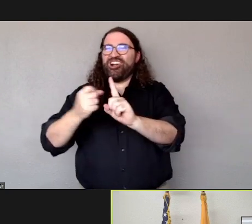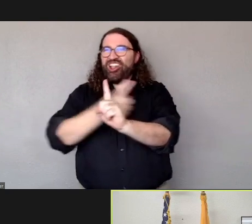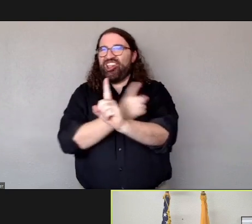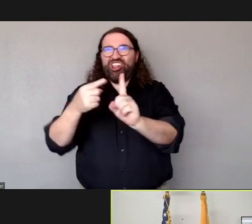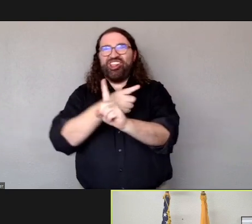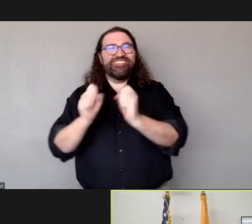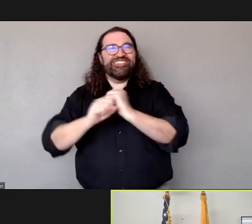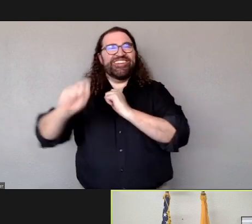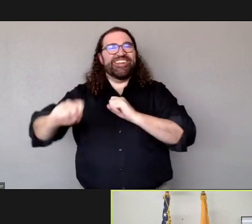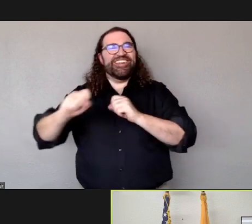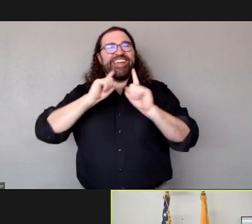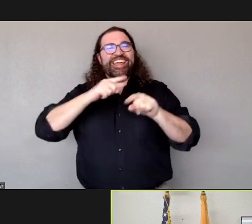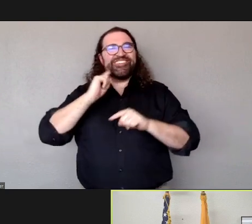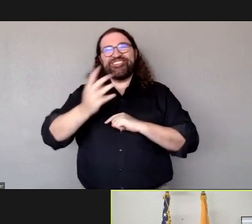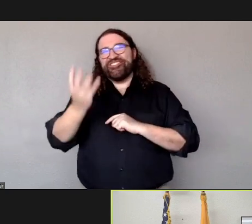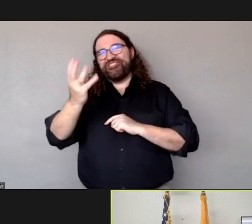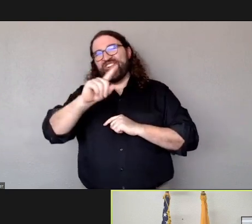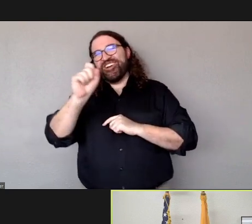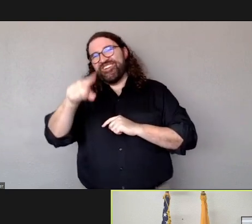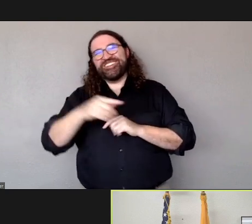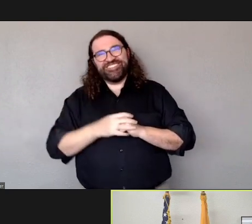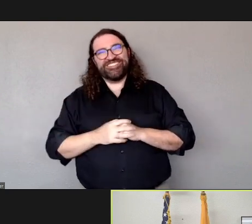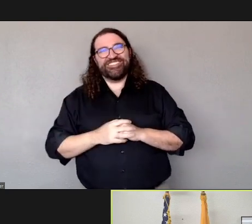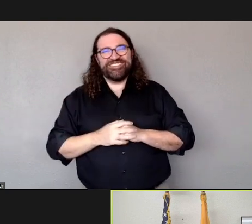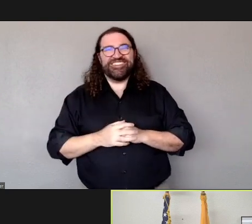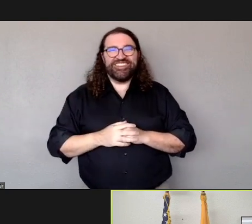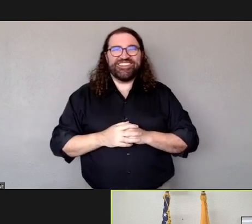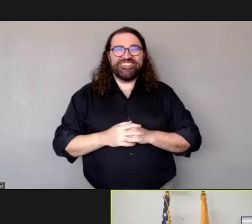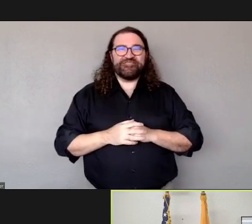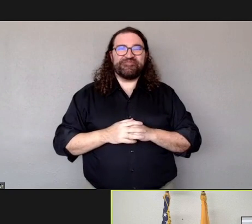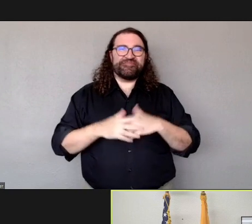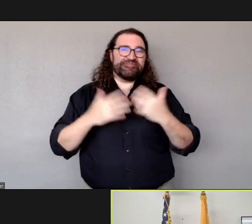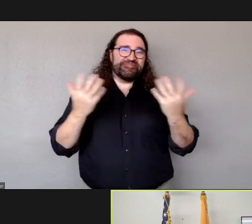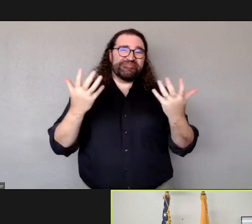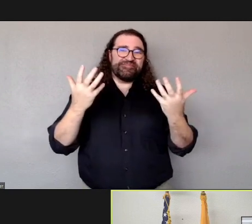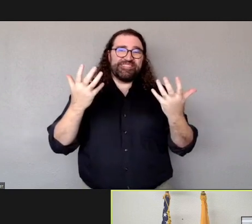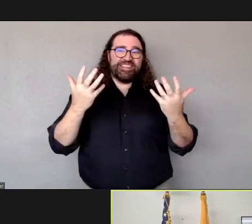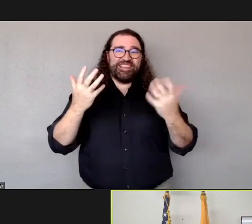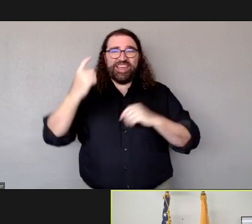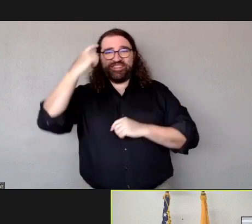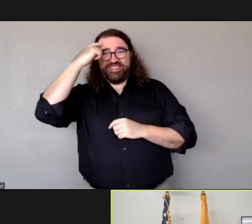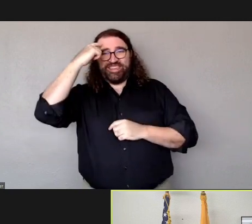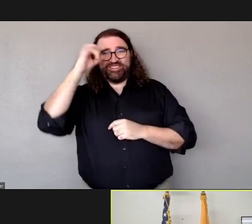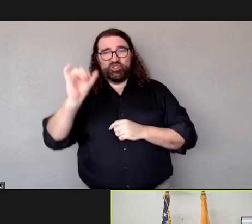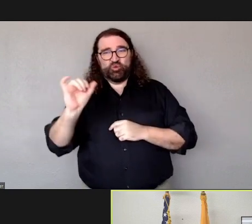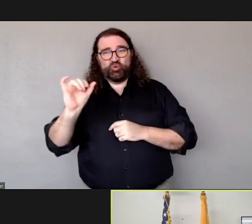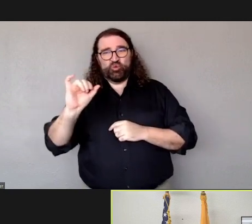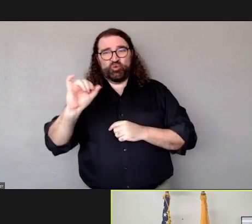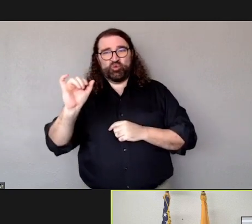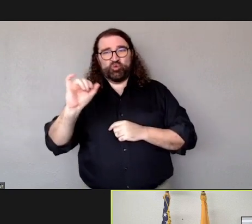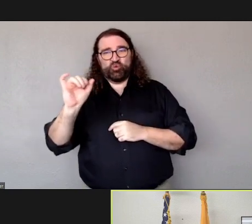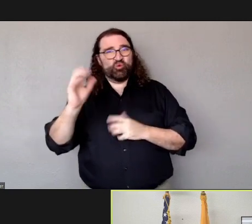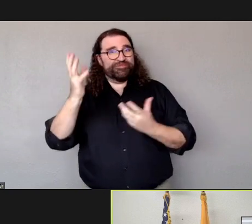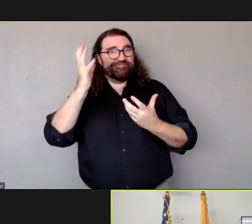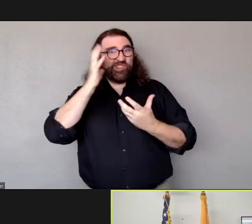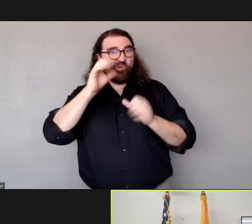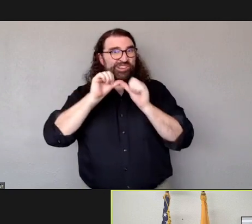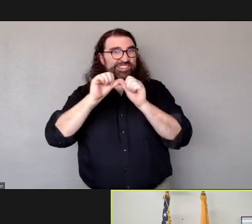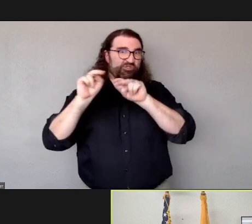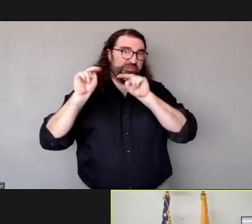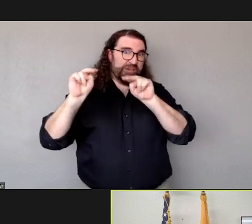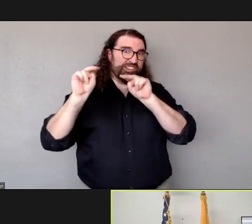questions, or 5 maybe even. And I think that we'll continue to monitor